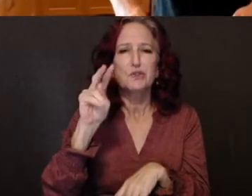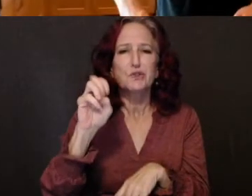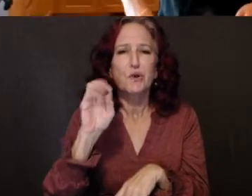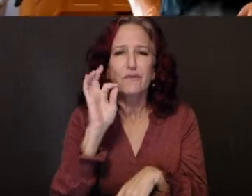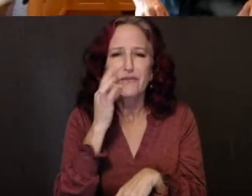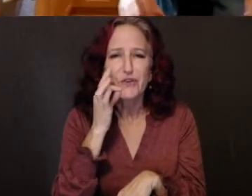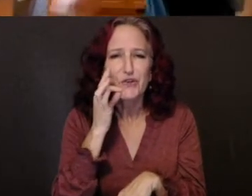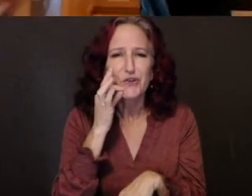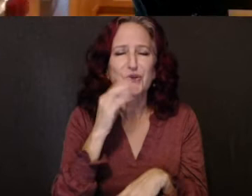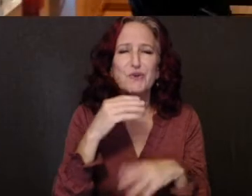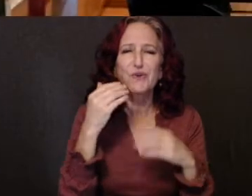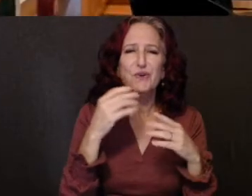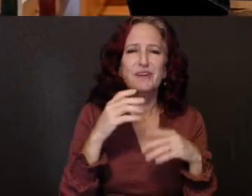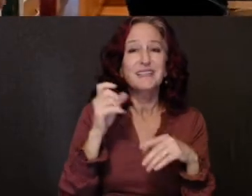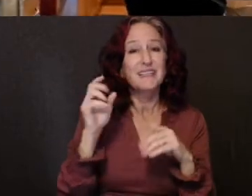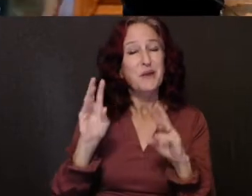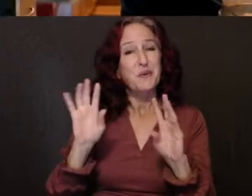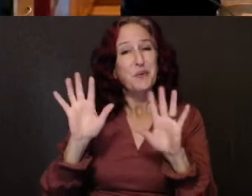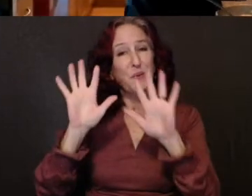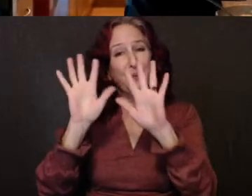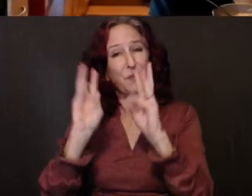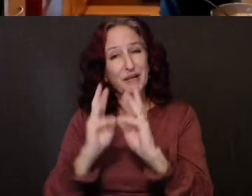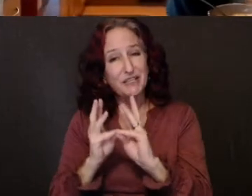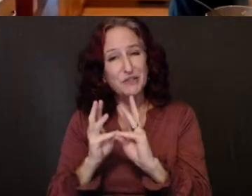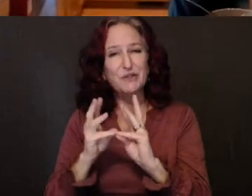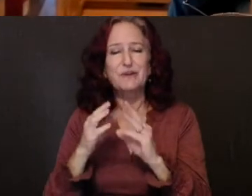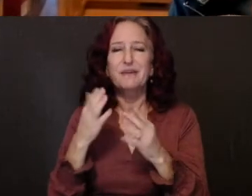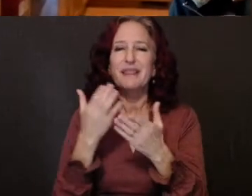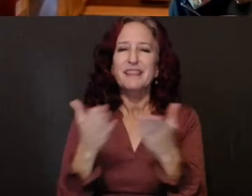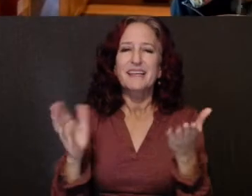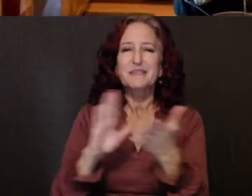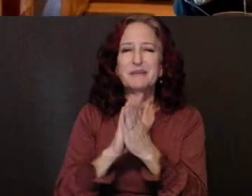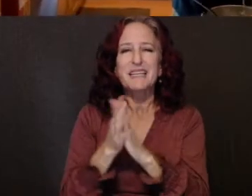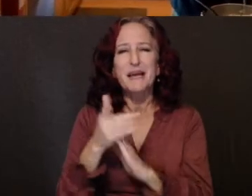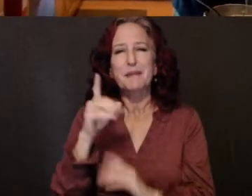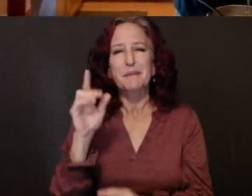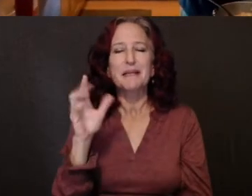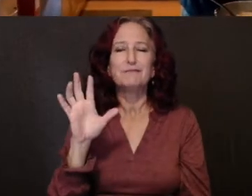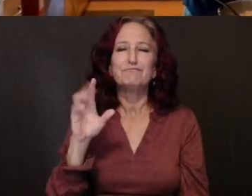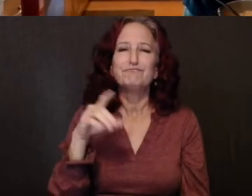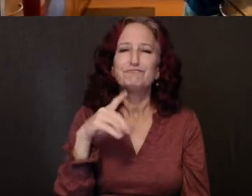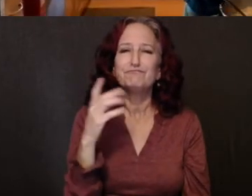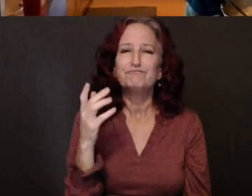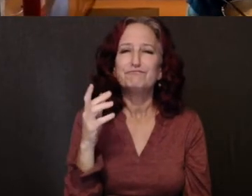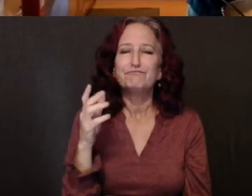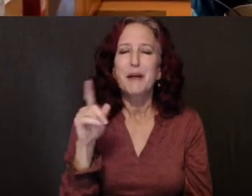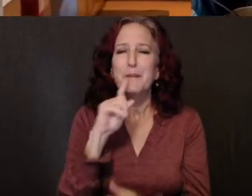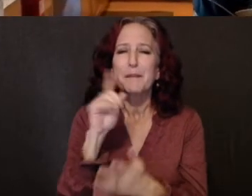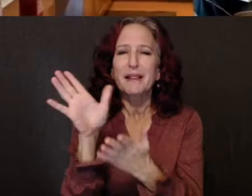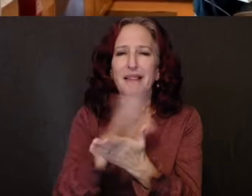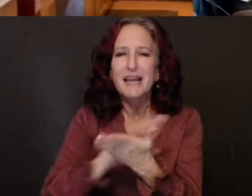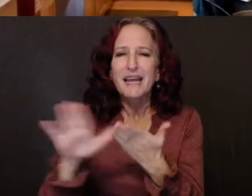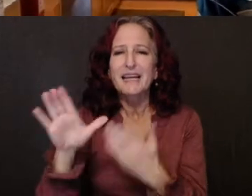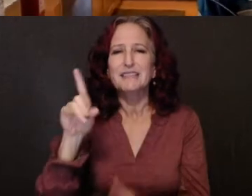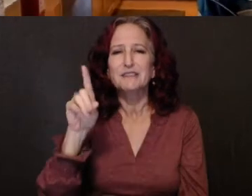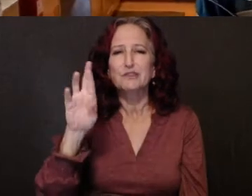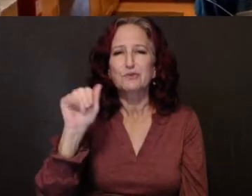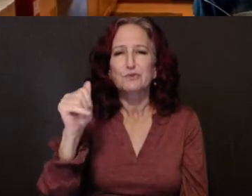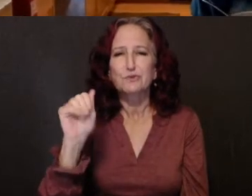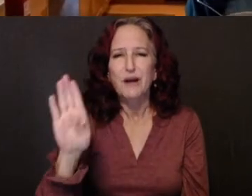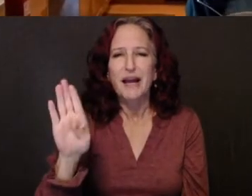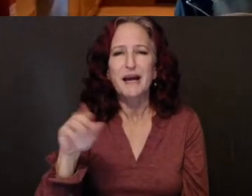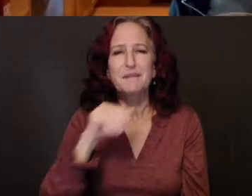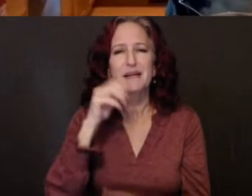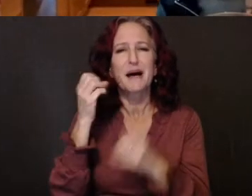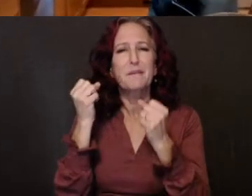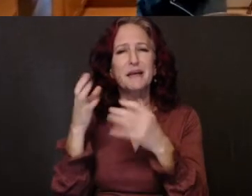at farmers markets because of all the colors and all the wonderful stone fruit in season. And in winter, things